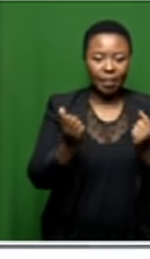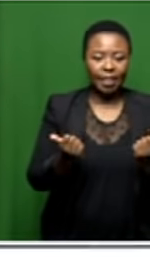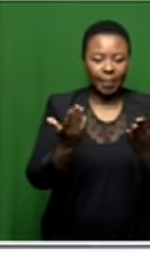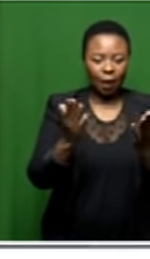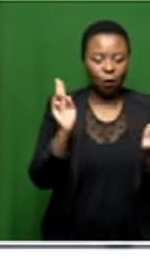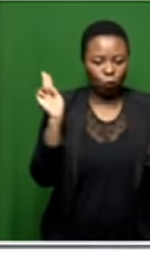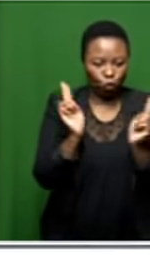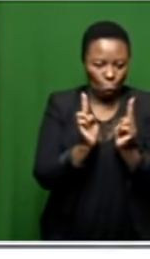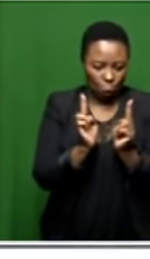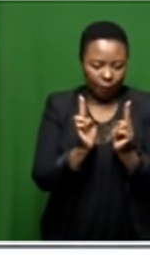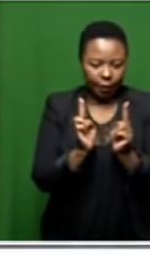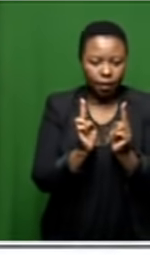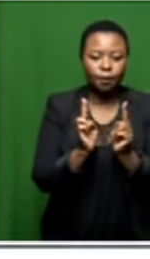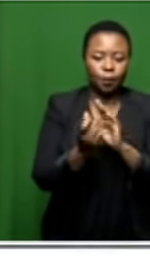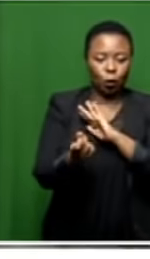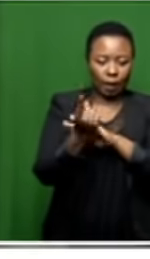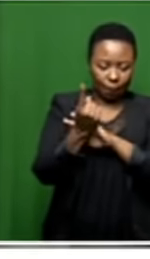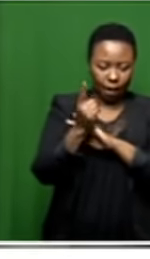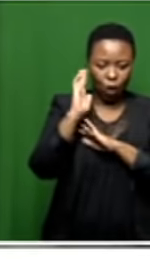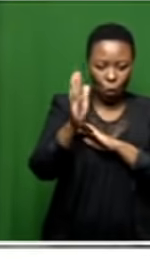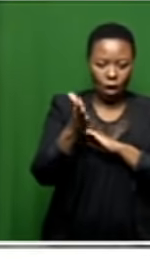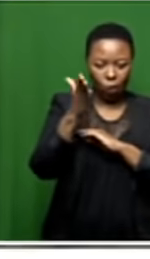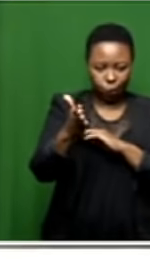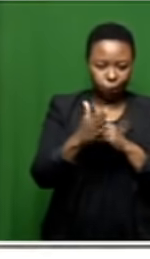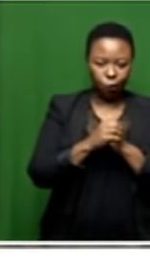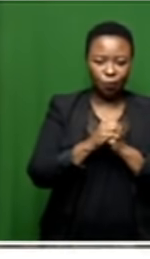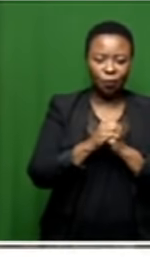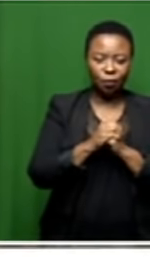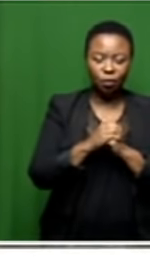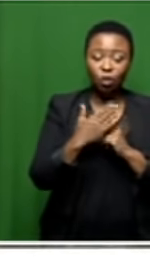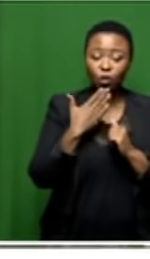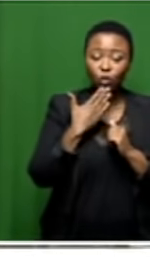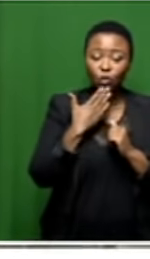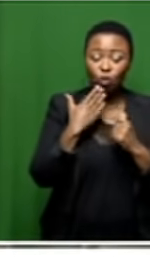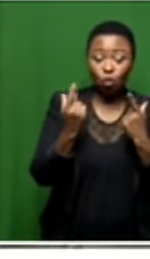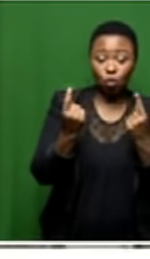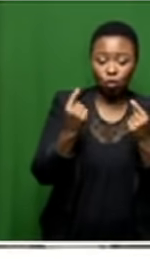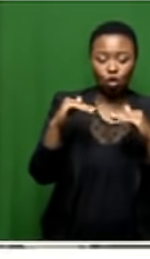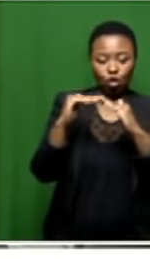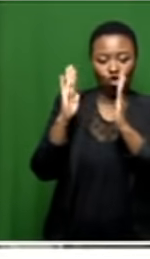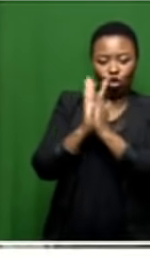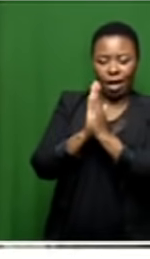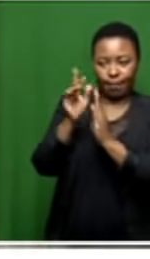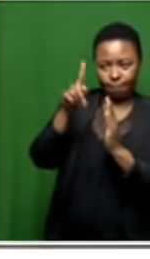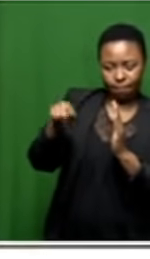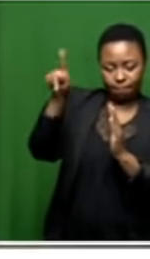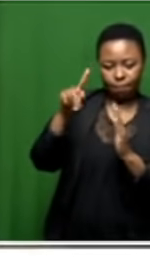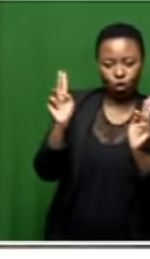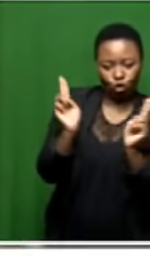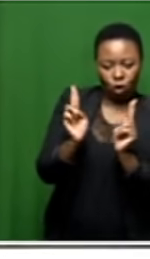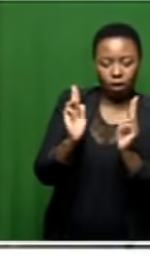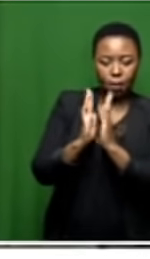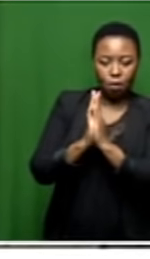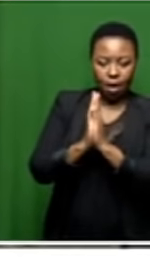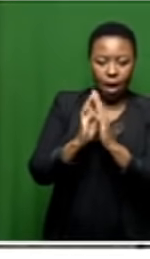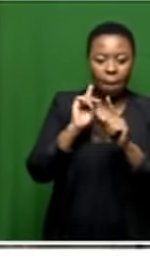service that will be conducted by the church, and they have requested that